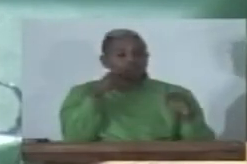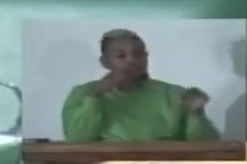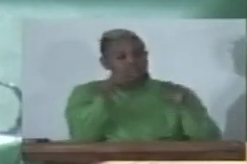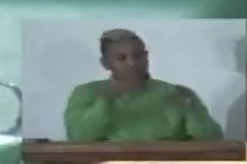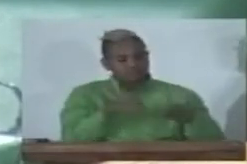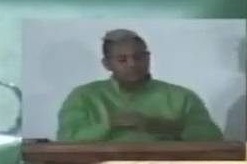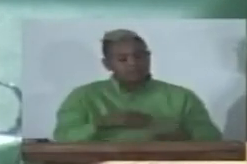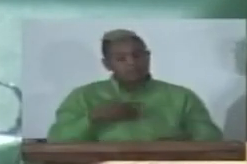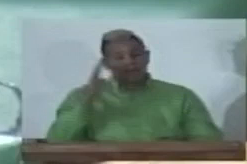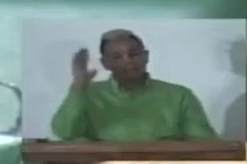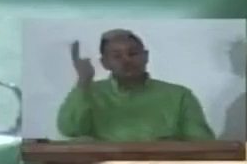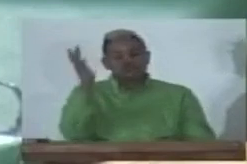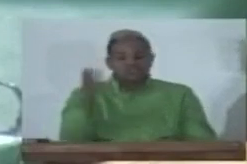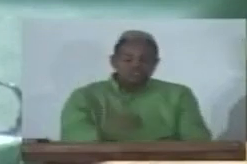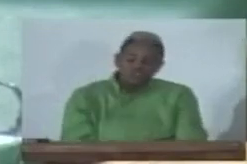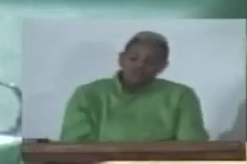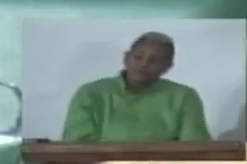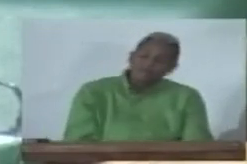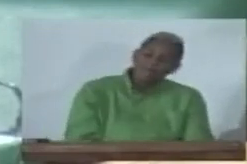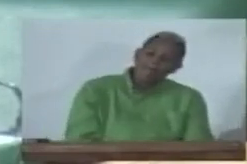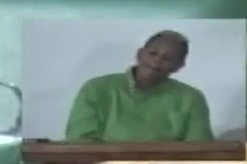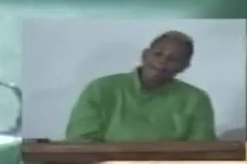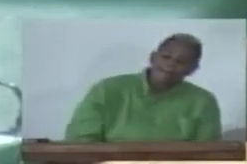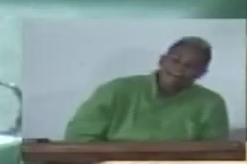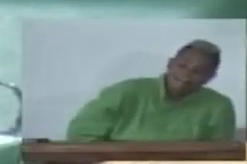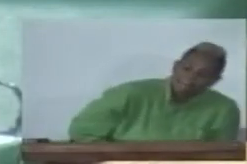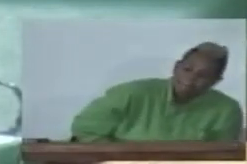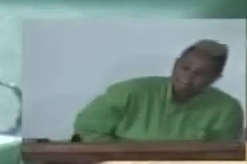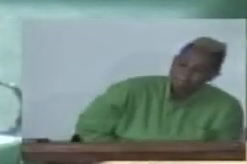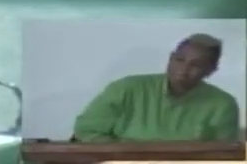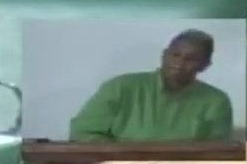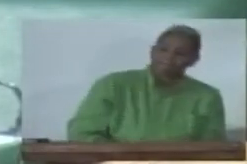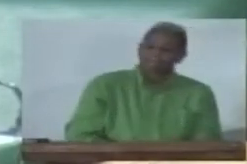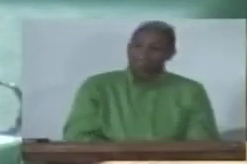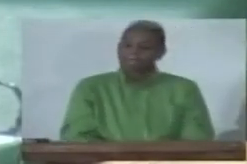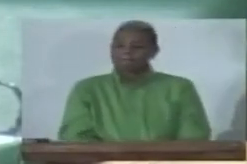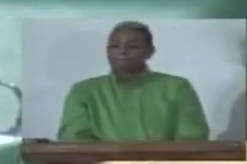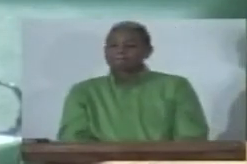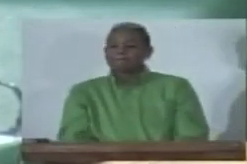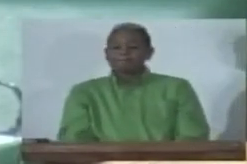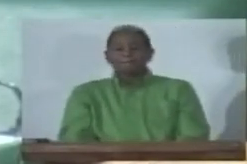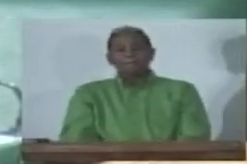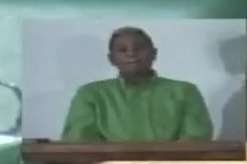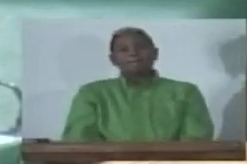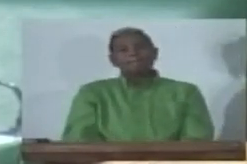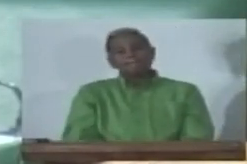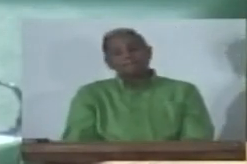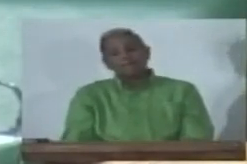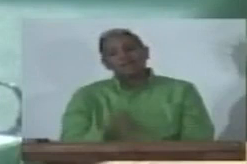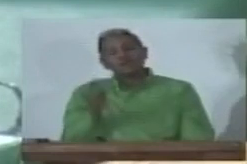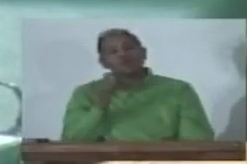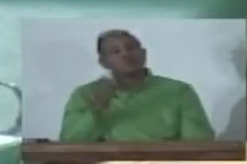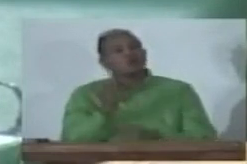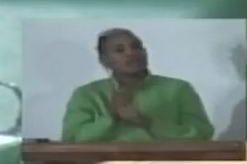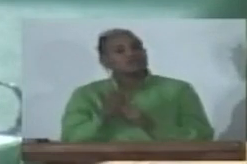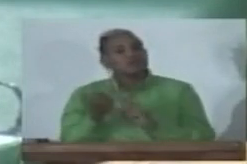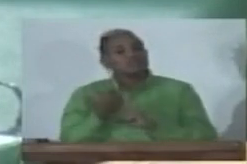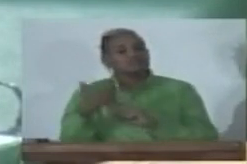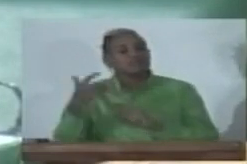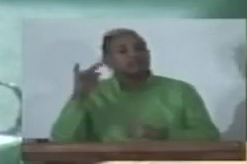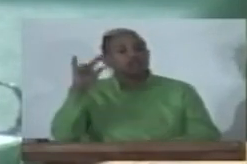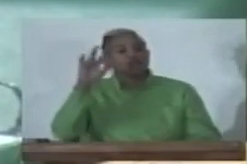my presentation. Right? And you know that was procured to expand the airport in 2007. Now